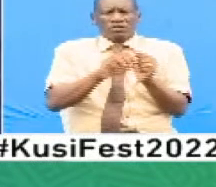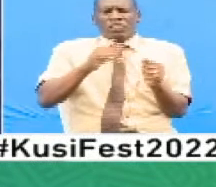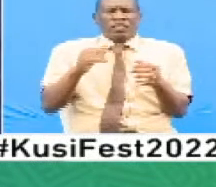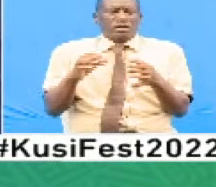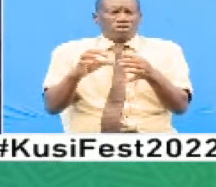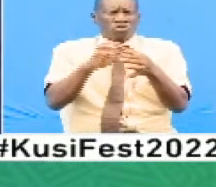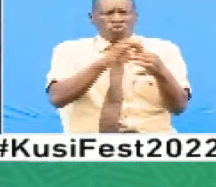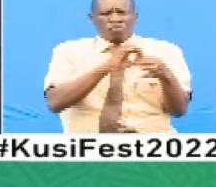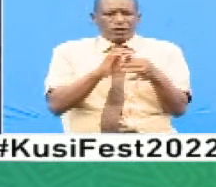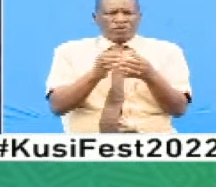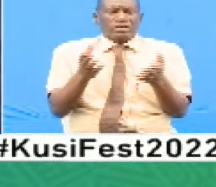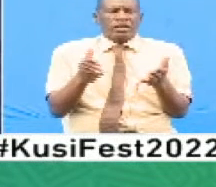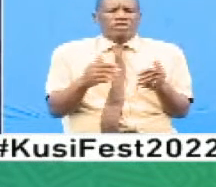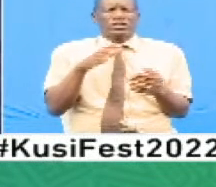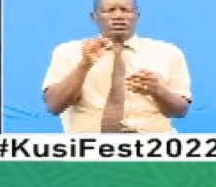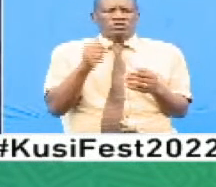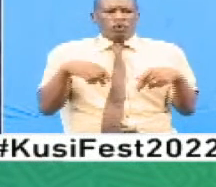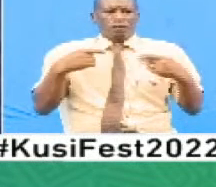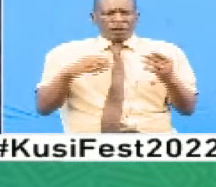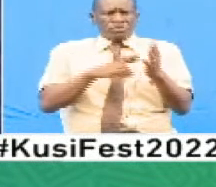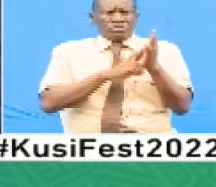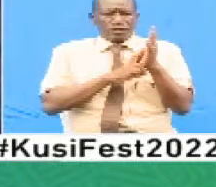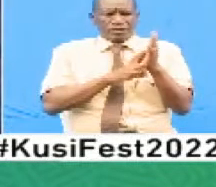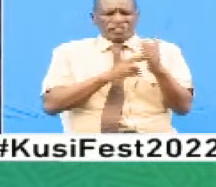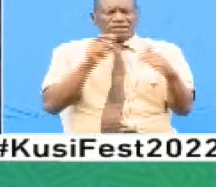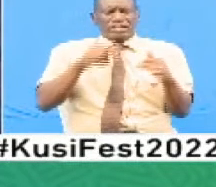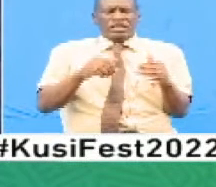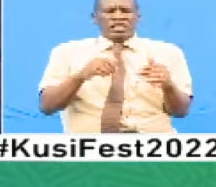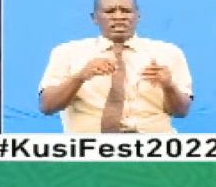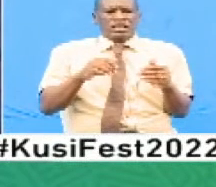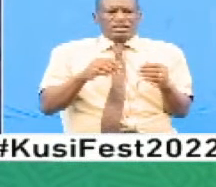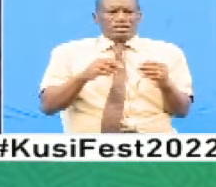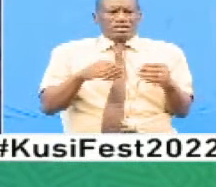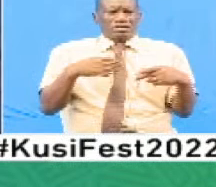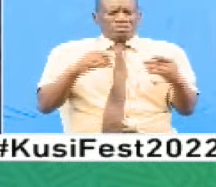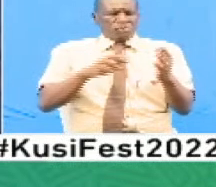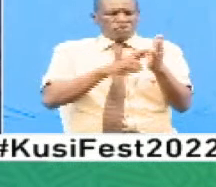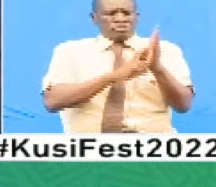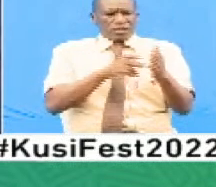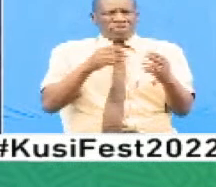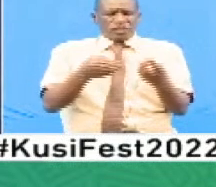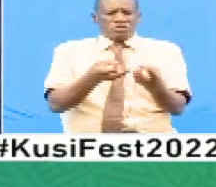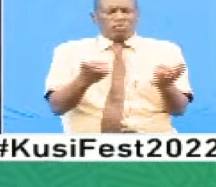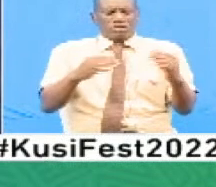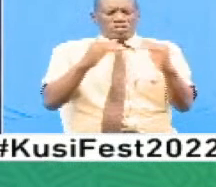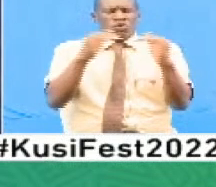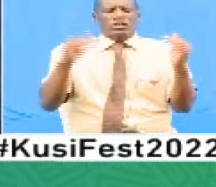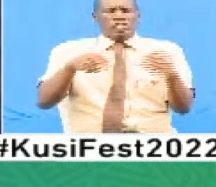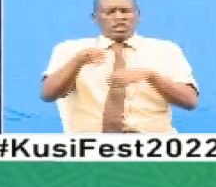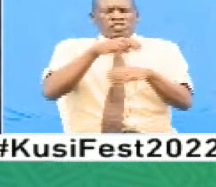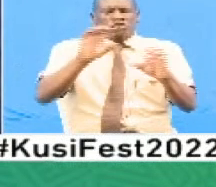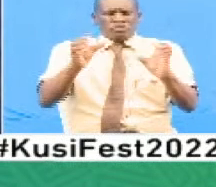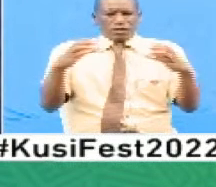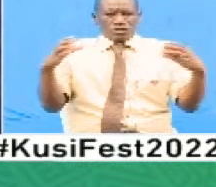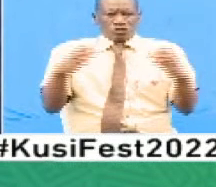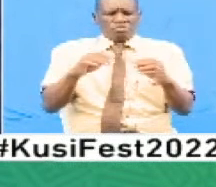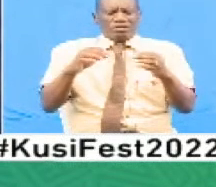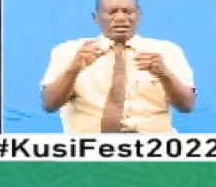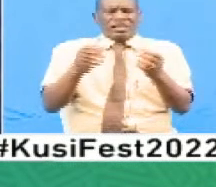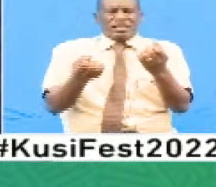corporates. So people represented in the corporates represented in this room, Equity, Nation Media Group, Diamond